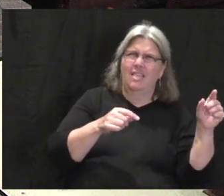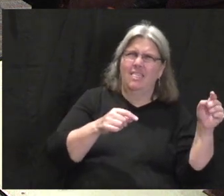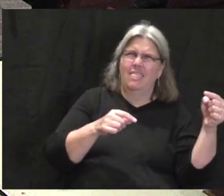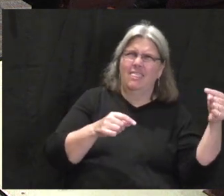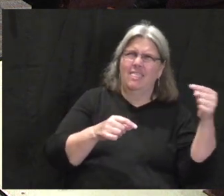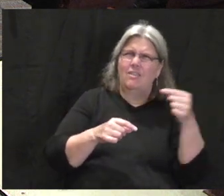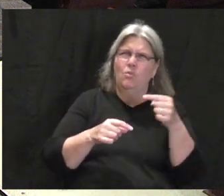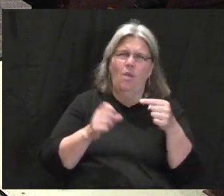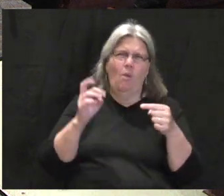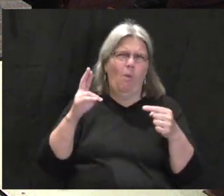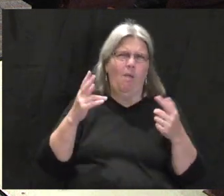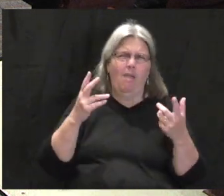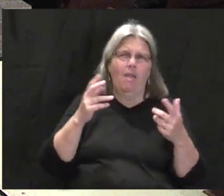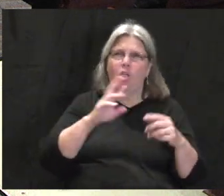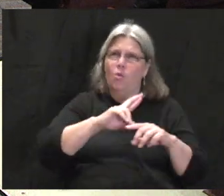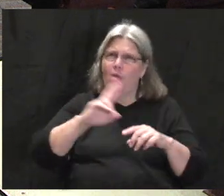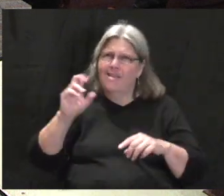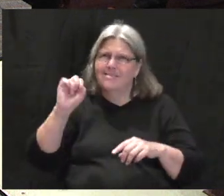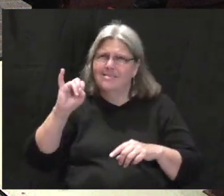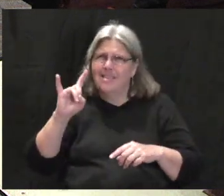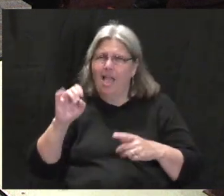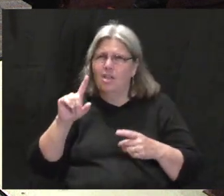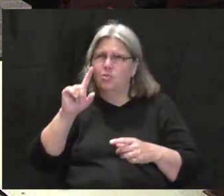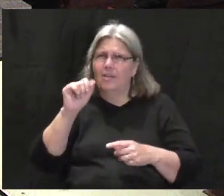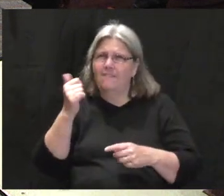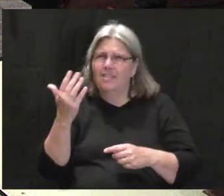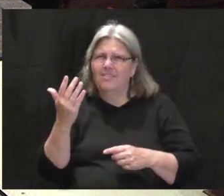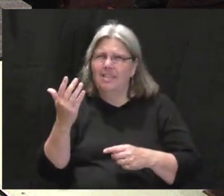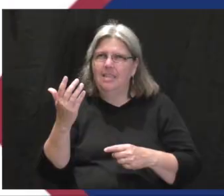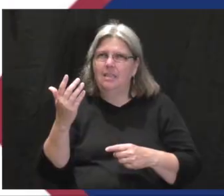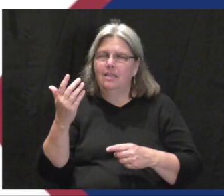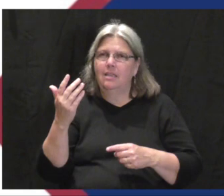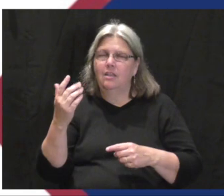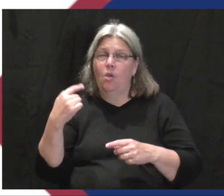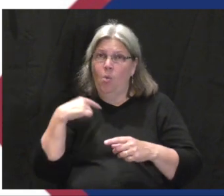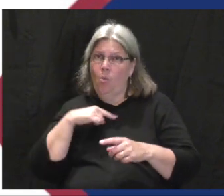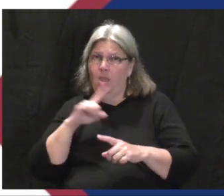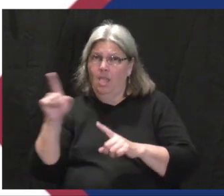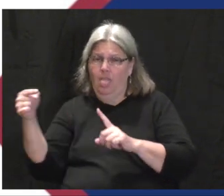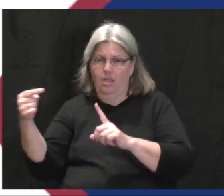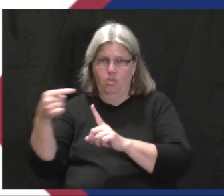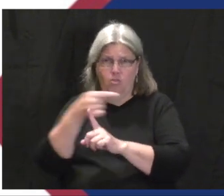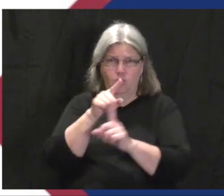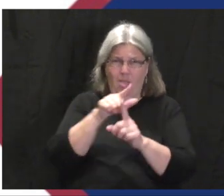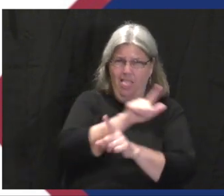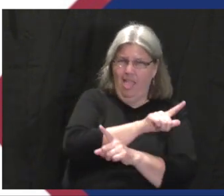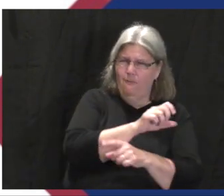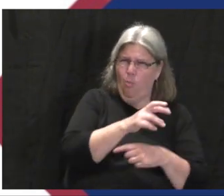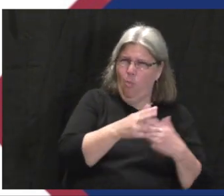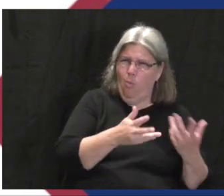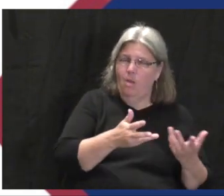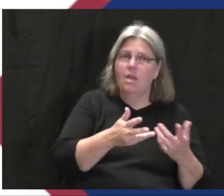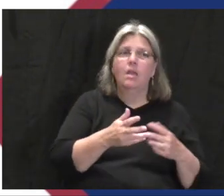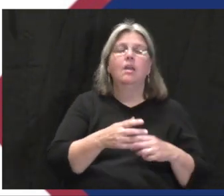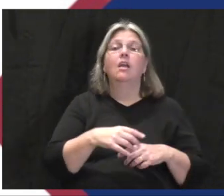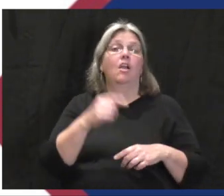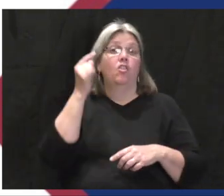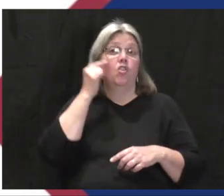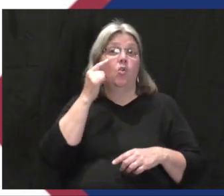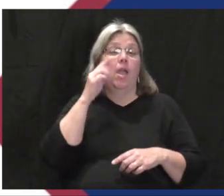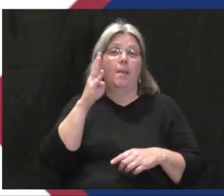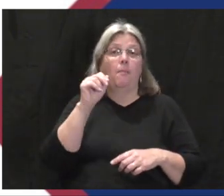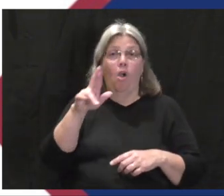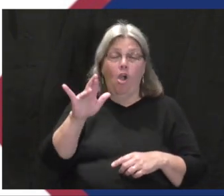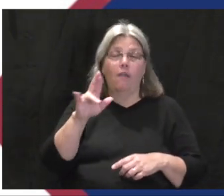Is this kind of? On the right side is 2015, and we're going to the left? This is, the gray bar is for